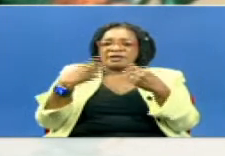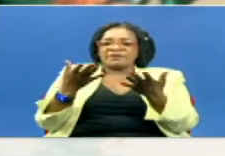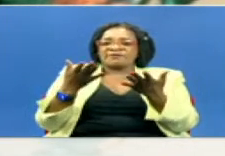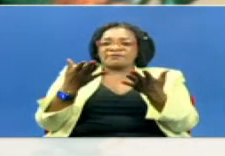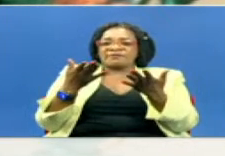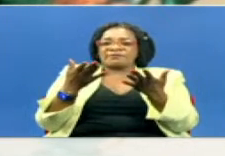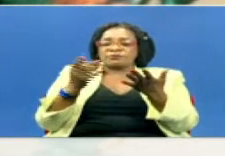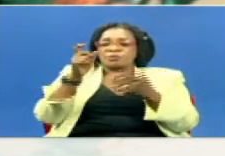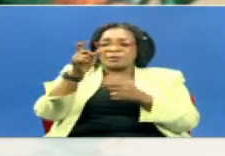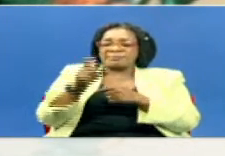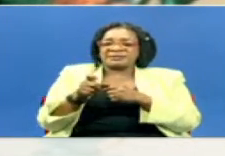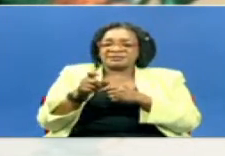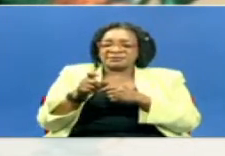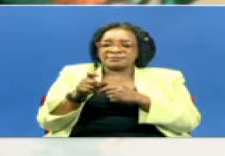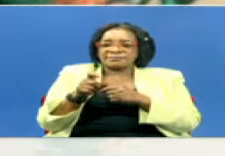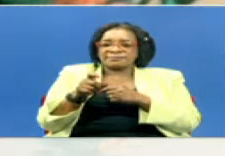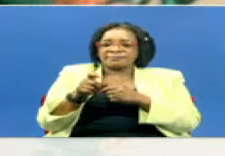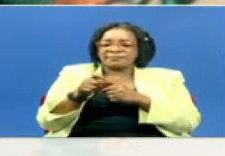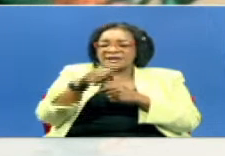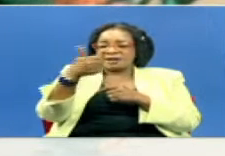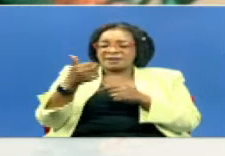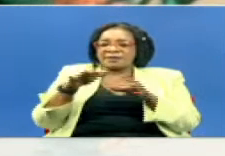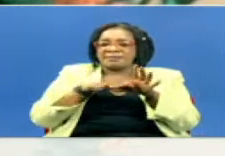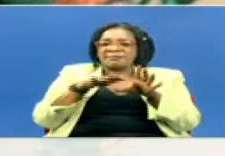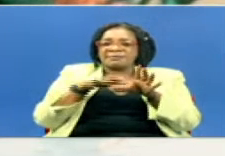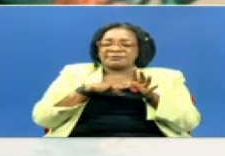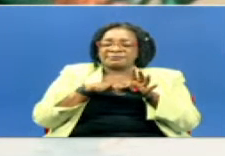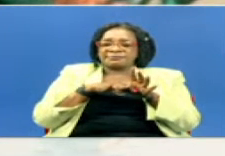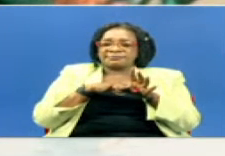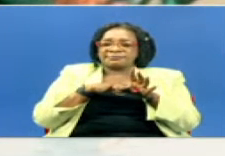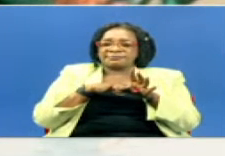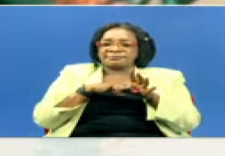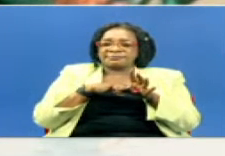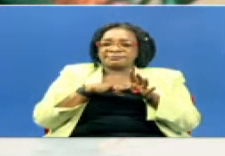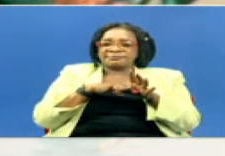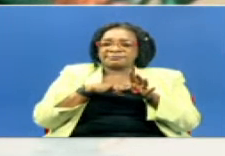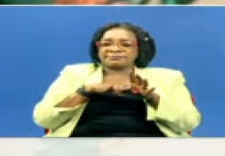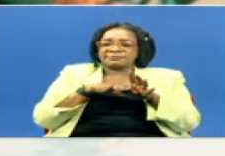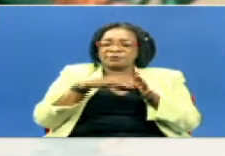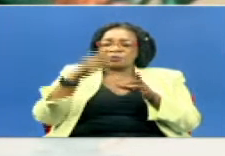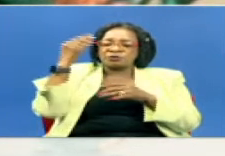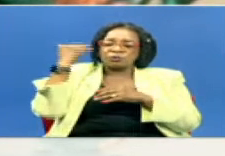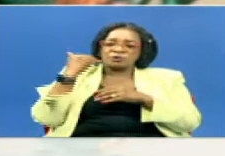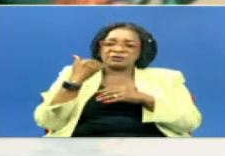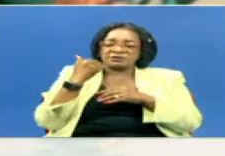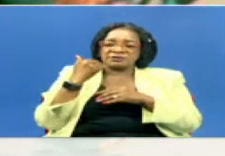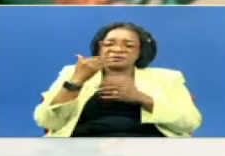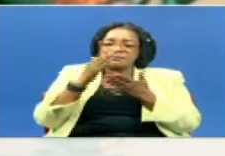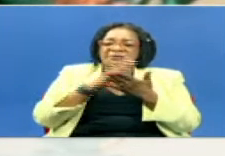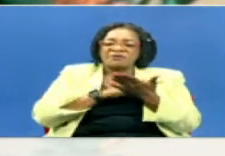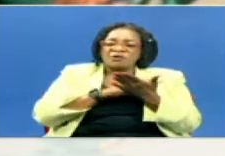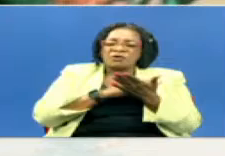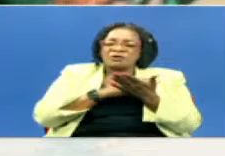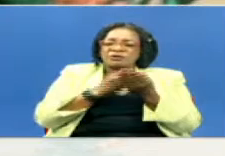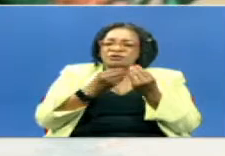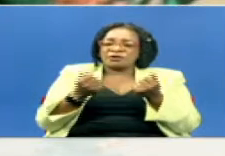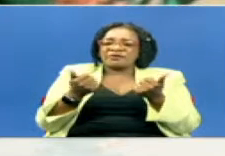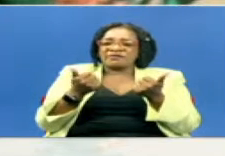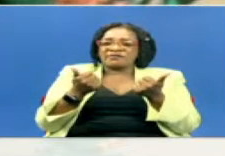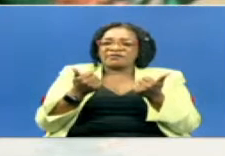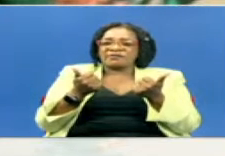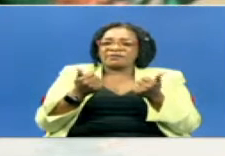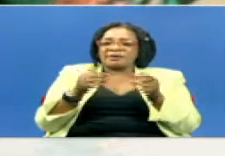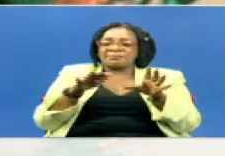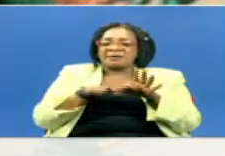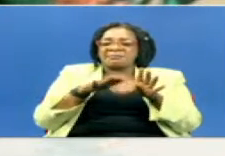one person. There's another member who was aggrieved. They went all the way to court. And before the matter was settled, this member was taken